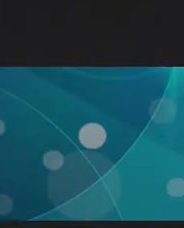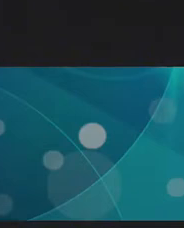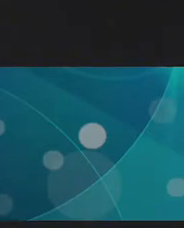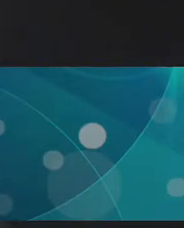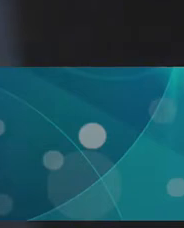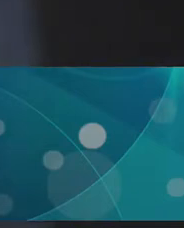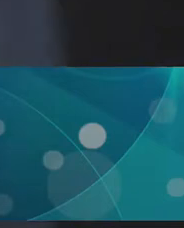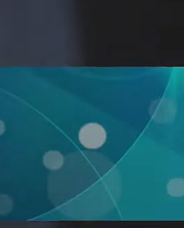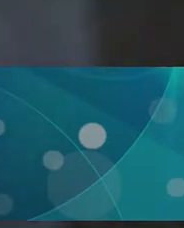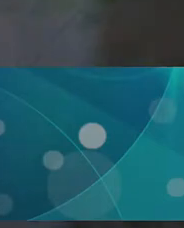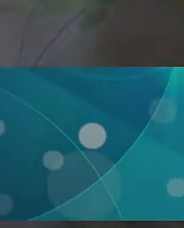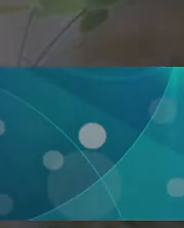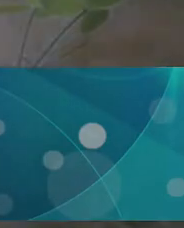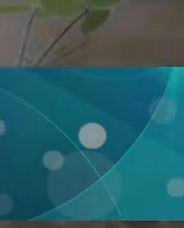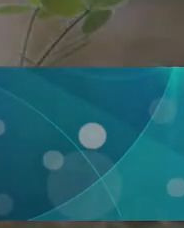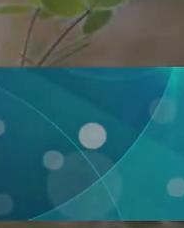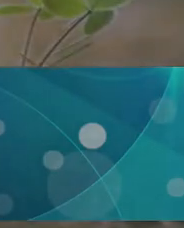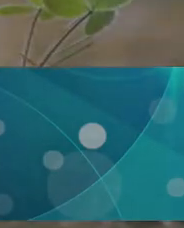yes